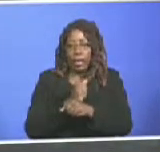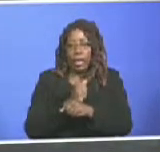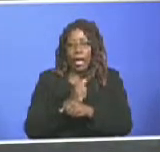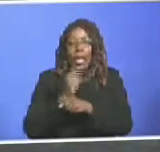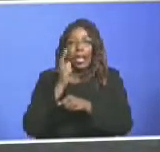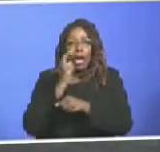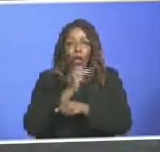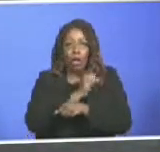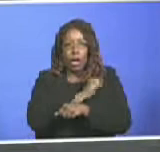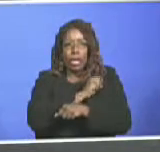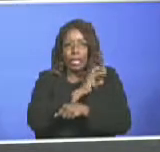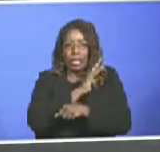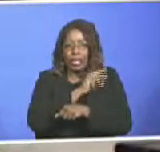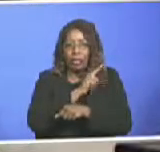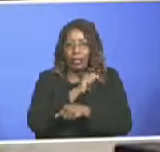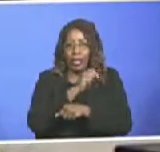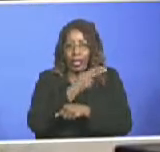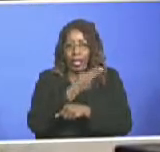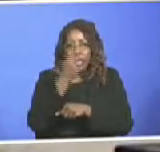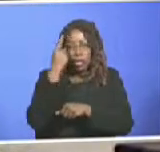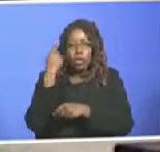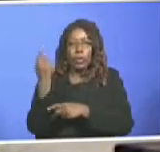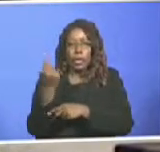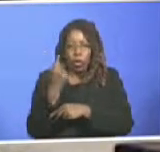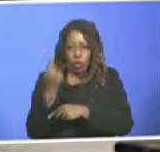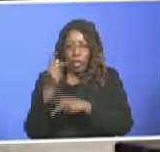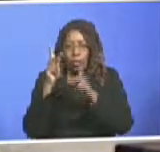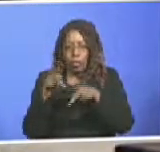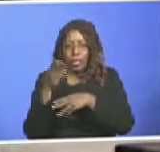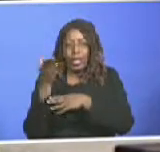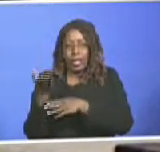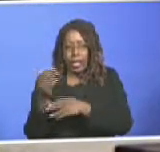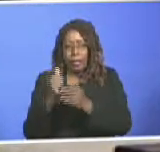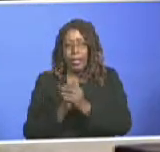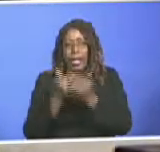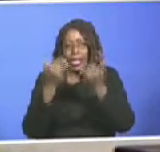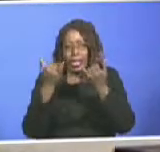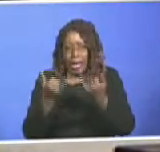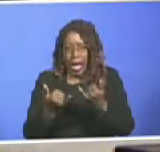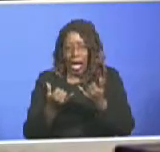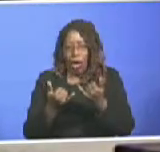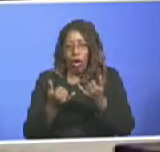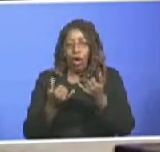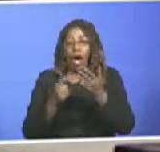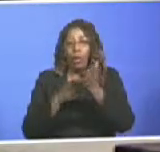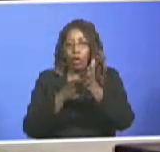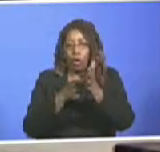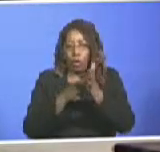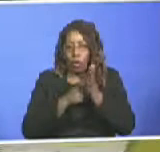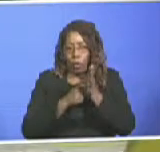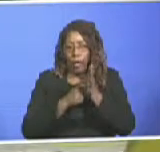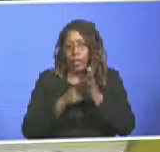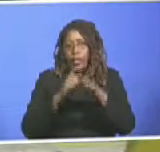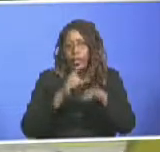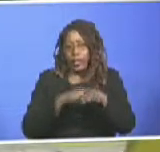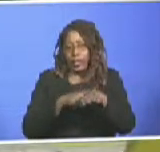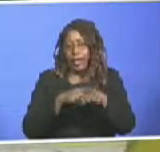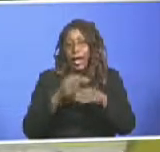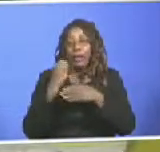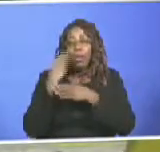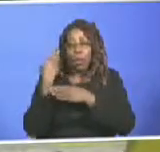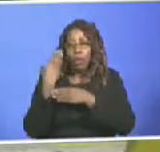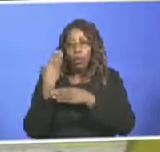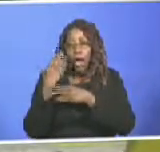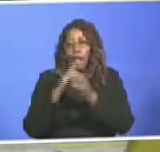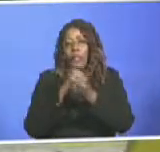she would be the last one standing. With the weekday curfews now pushed back to 9 p.m. and the weekend lockdown relaxed, she expects